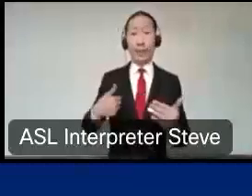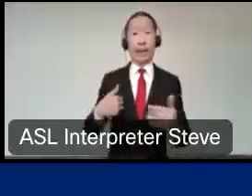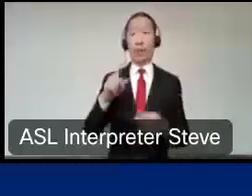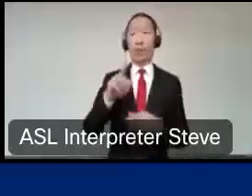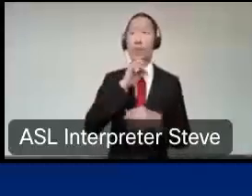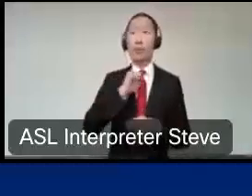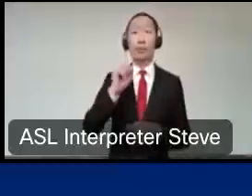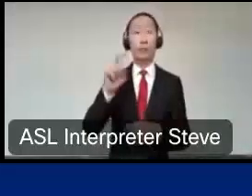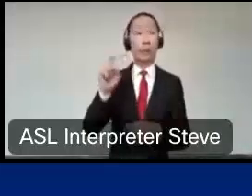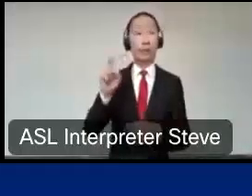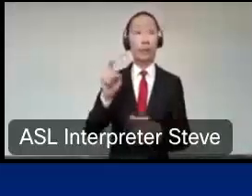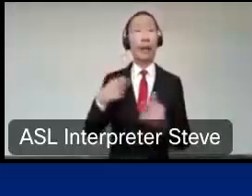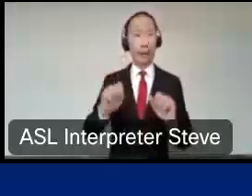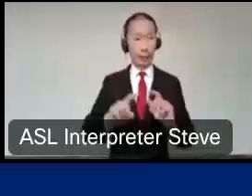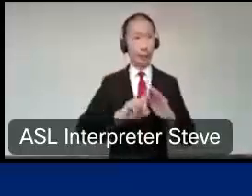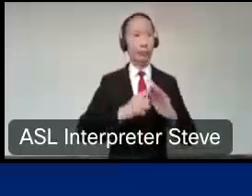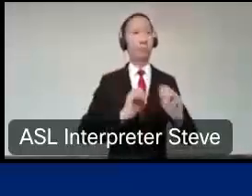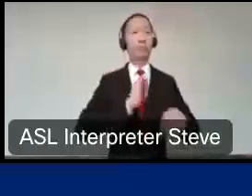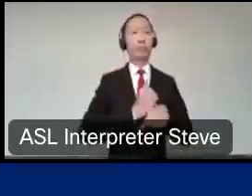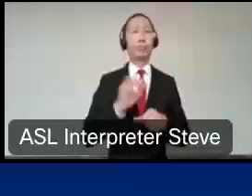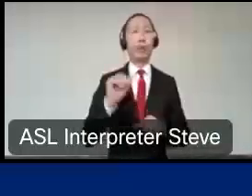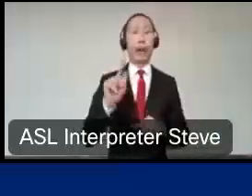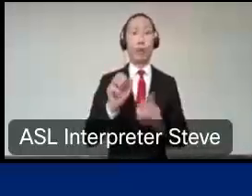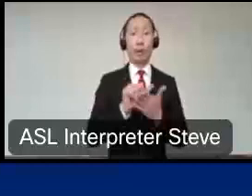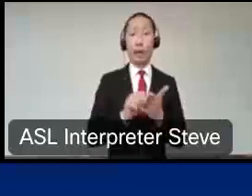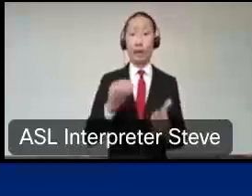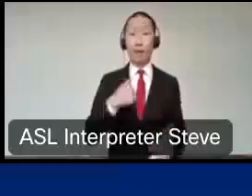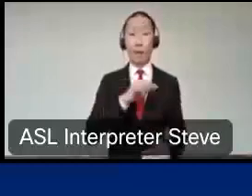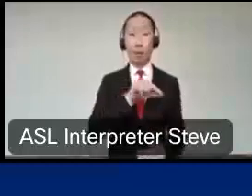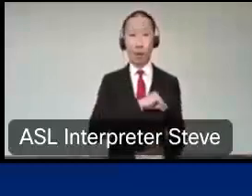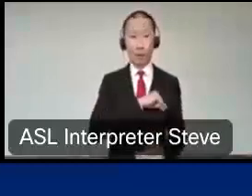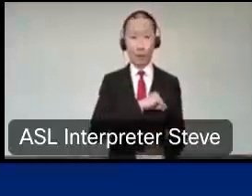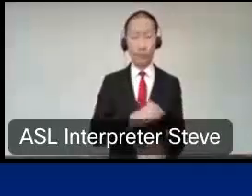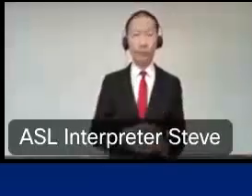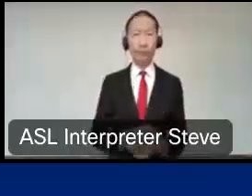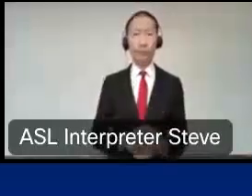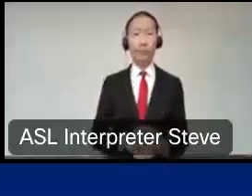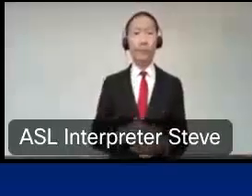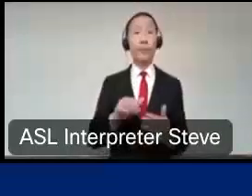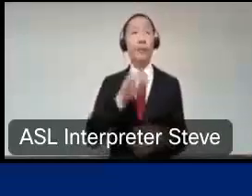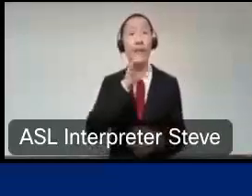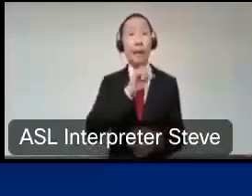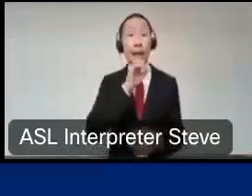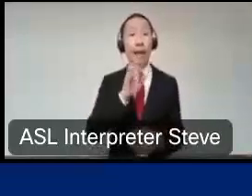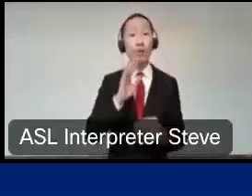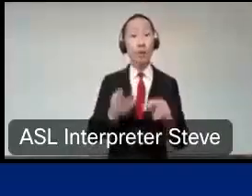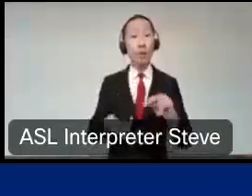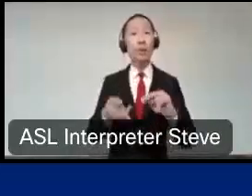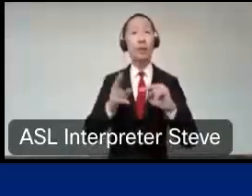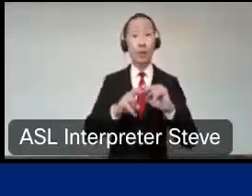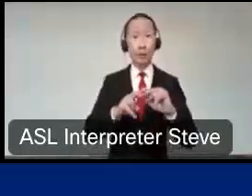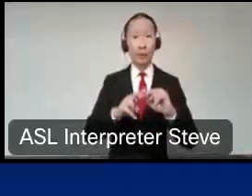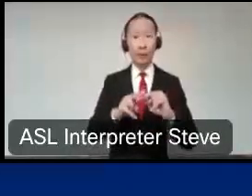old today and open an ABLE account as long as I qualified. That age is going to increase